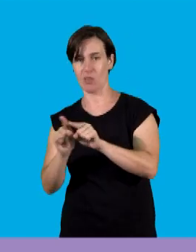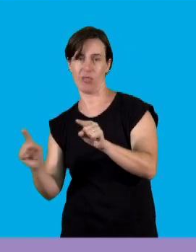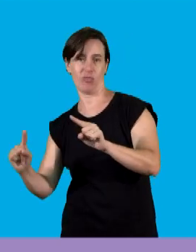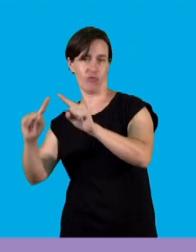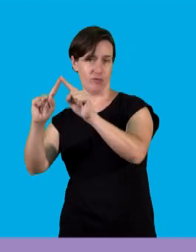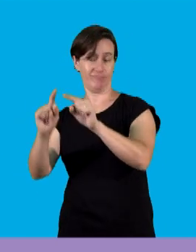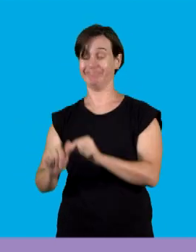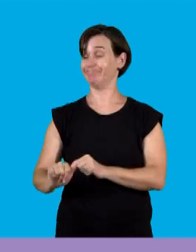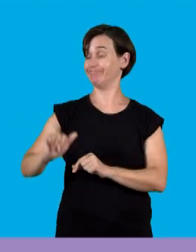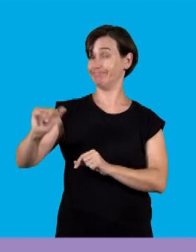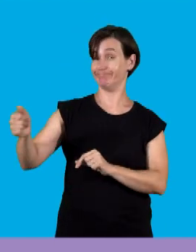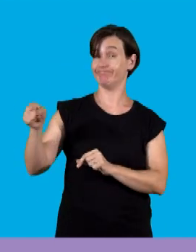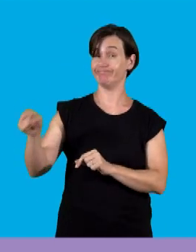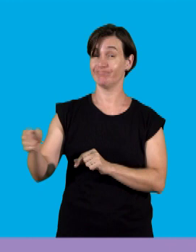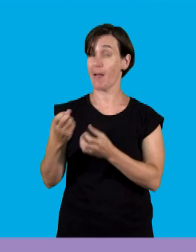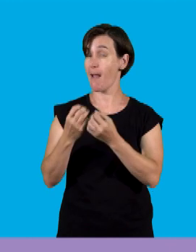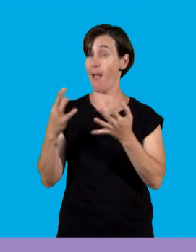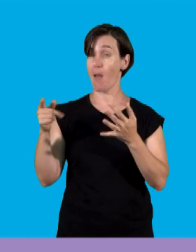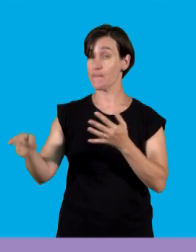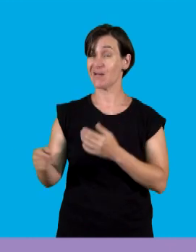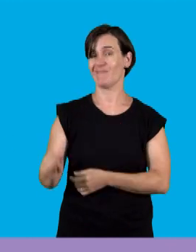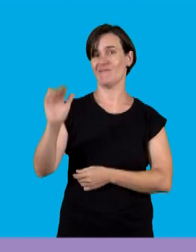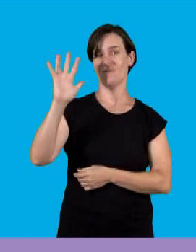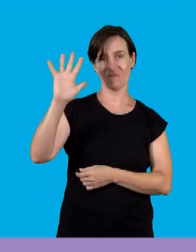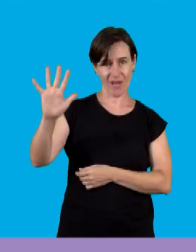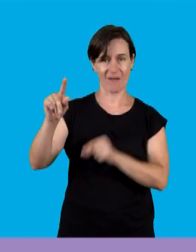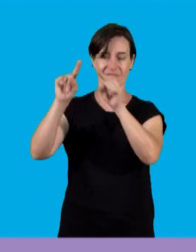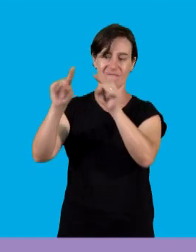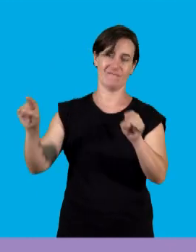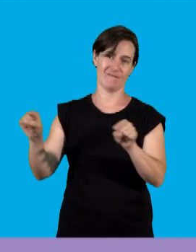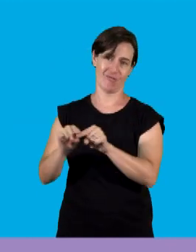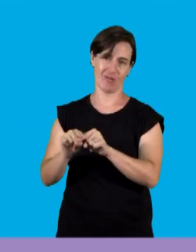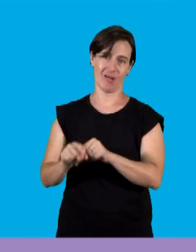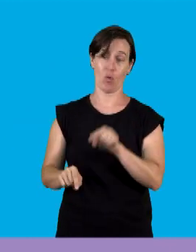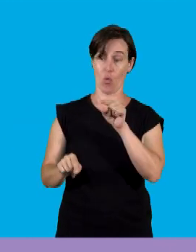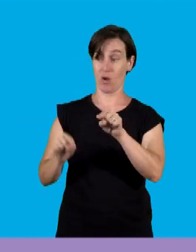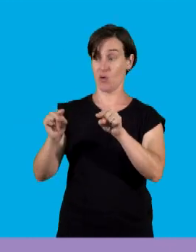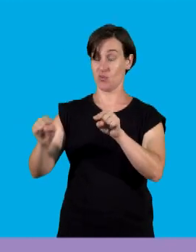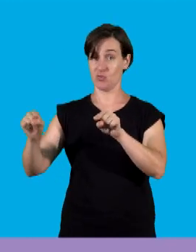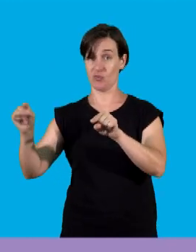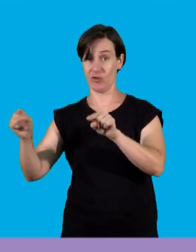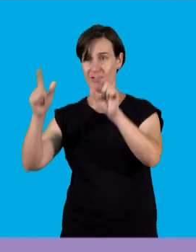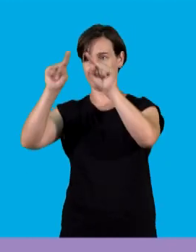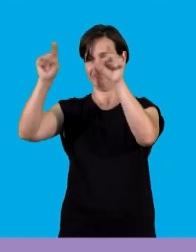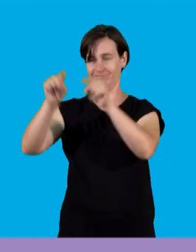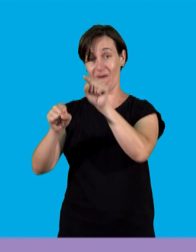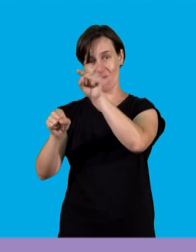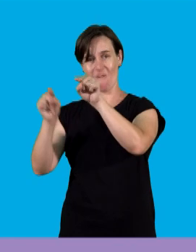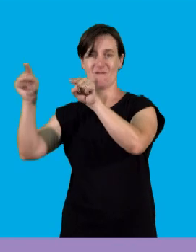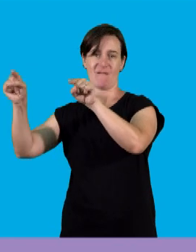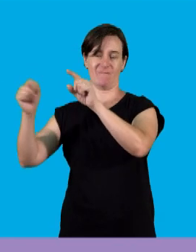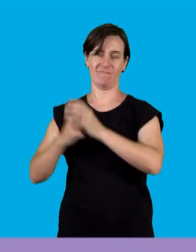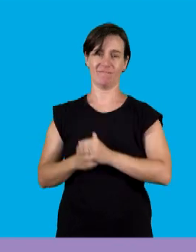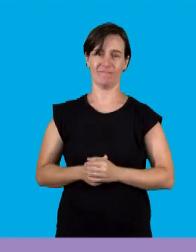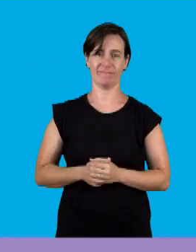3. And we have the next figure that has 5 triangles. So that is 1, 2,